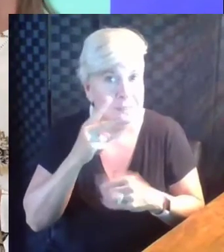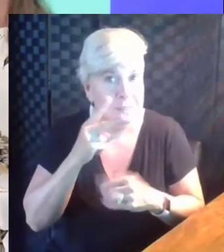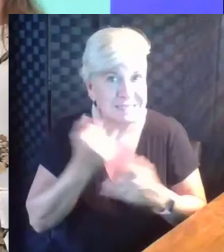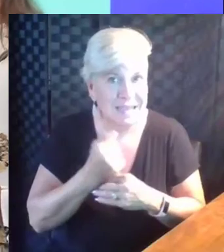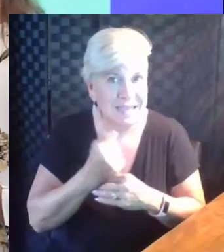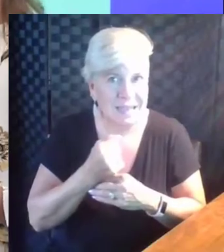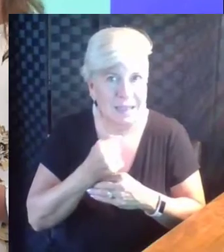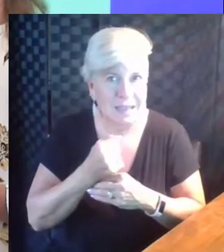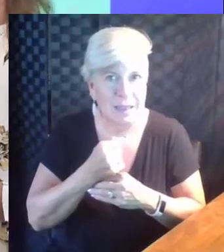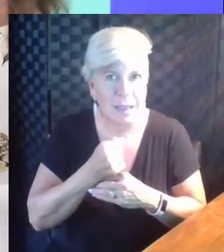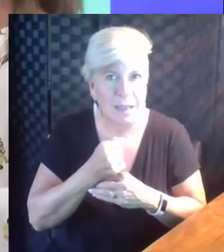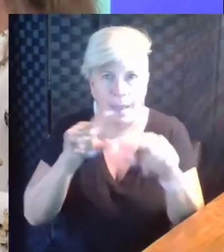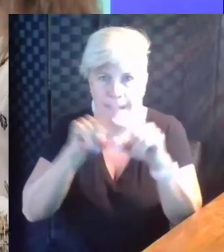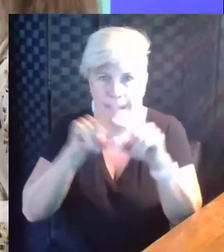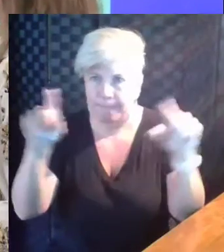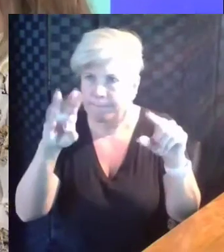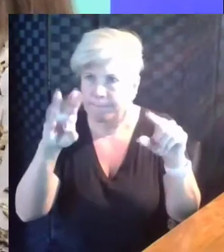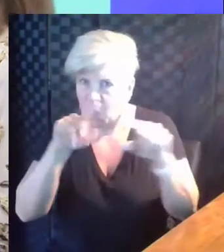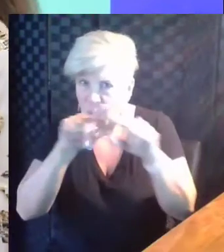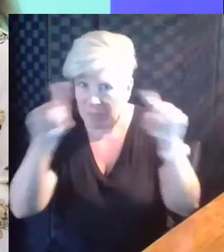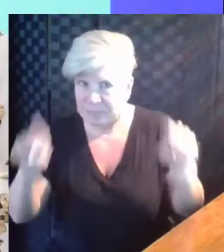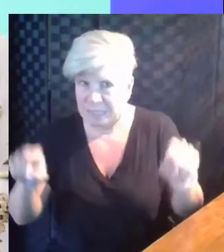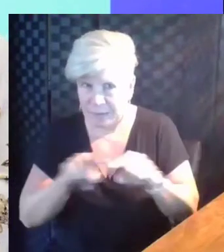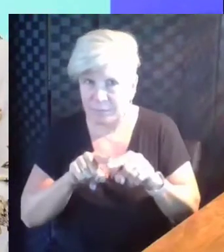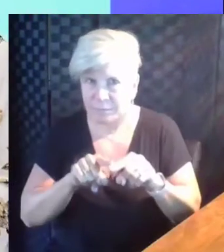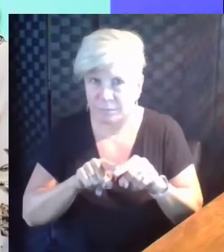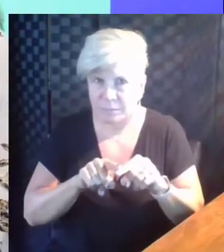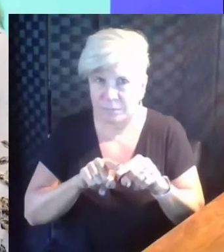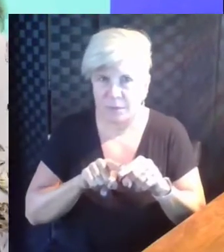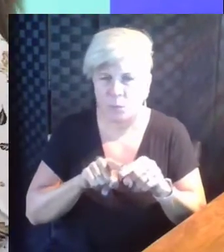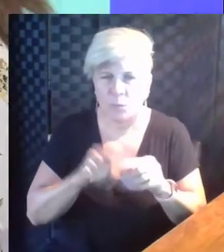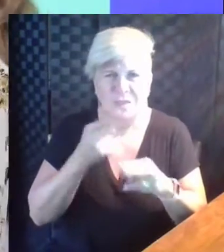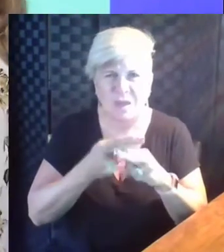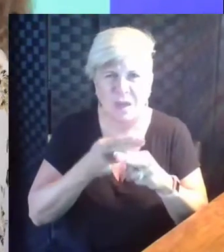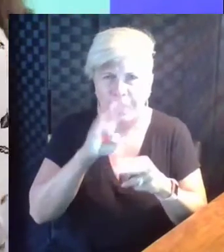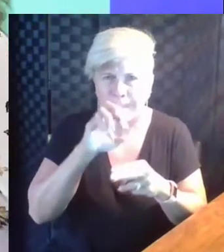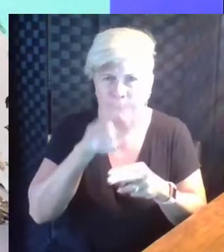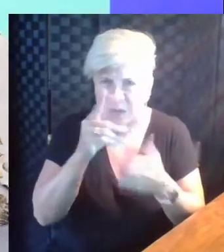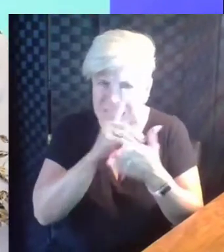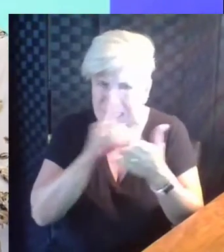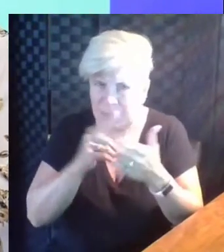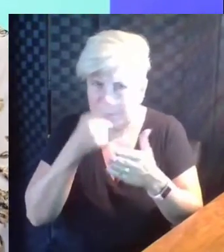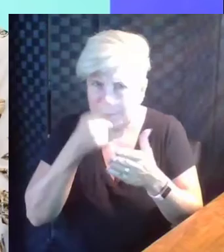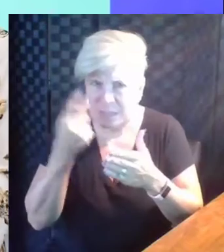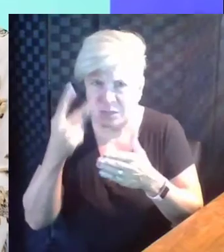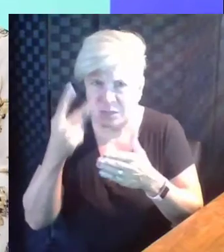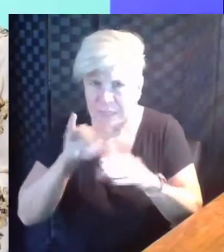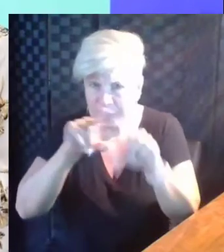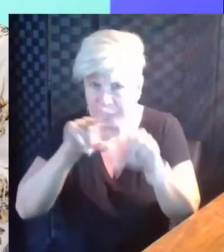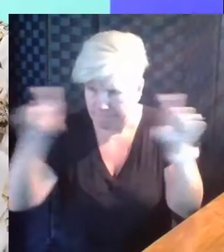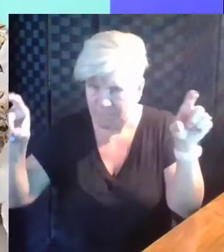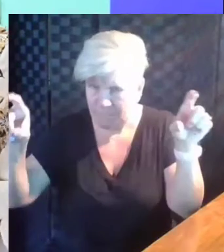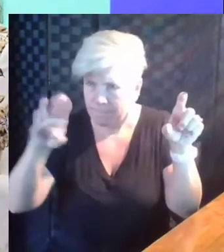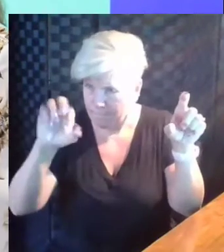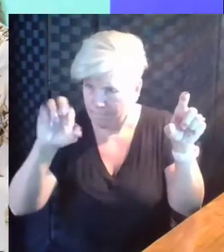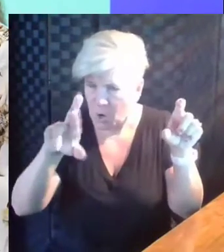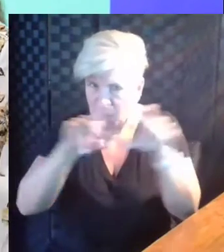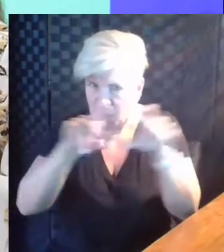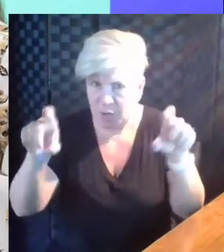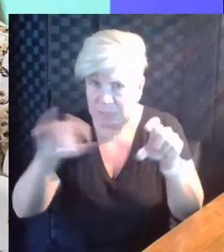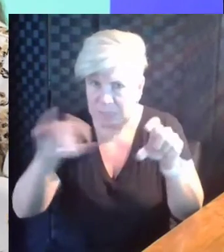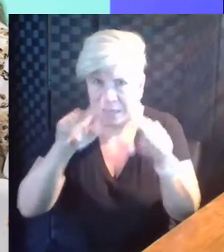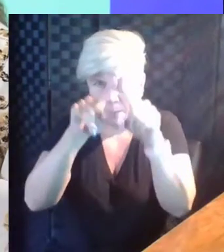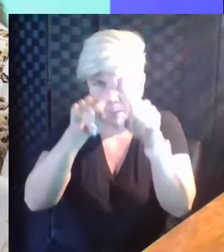today is a bar diagram. This is a bar diagram, and we call it that because, well, it looks a little bit like a bar. Just like